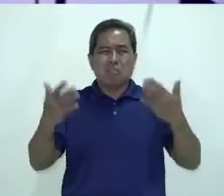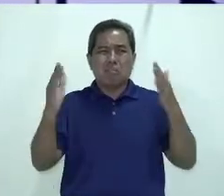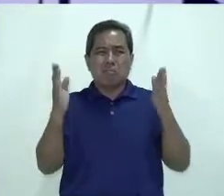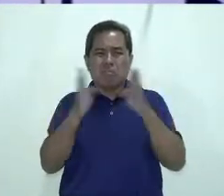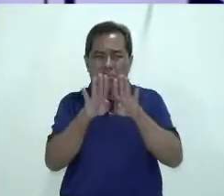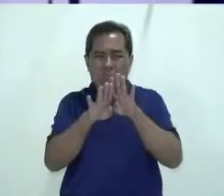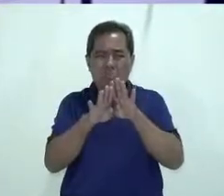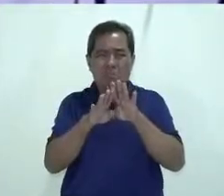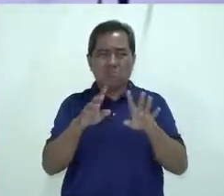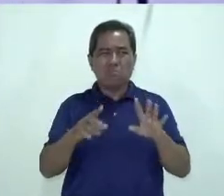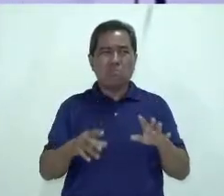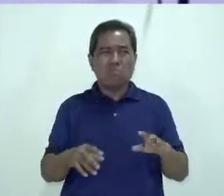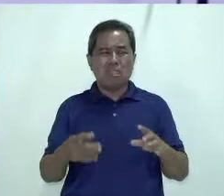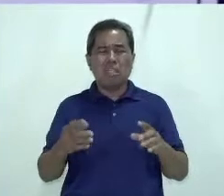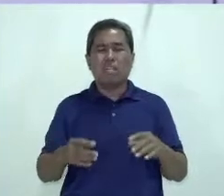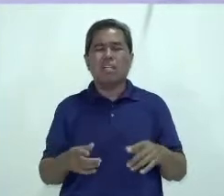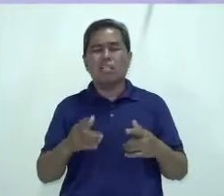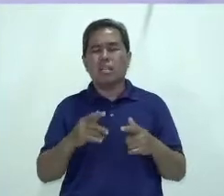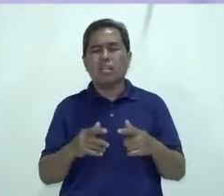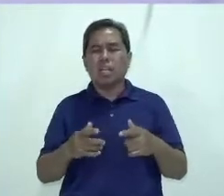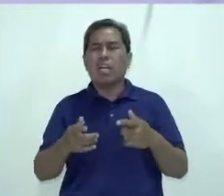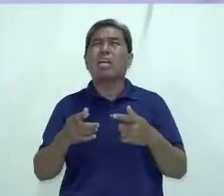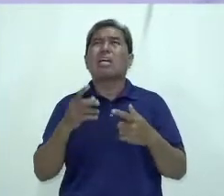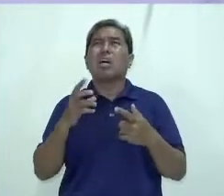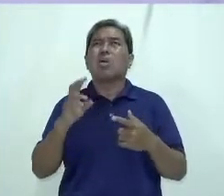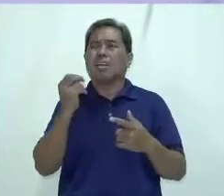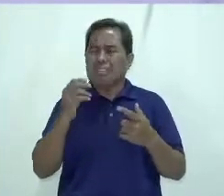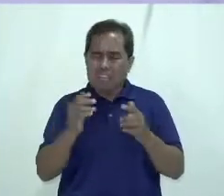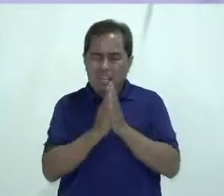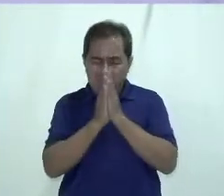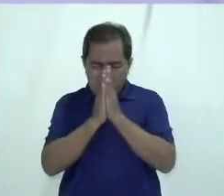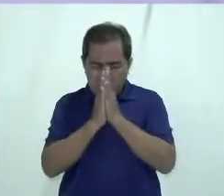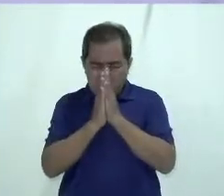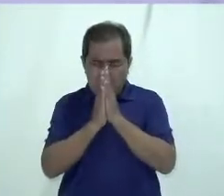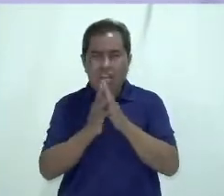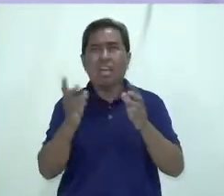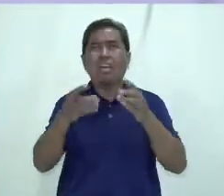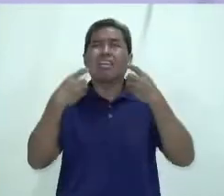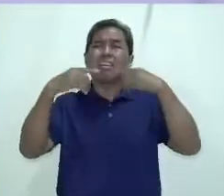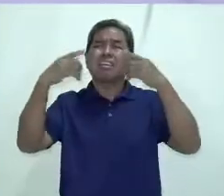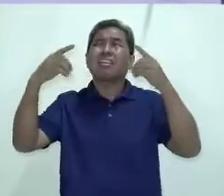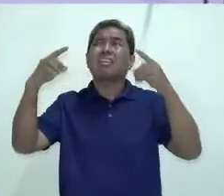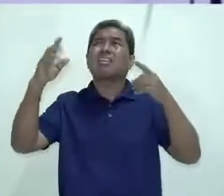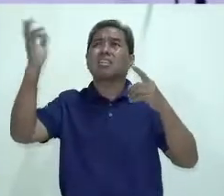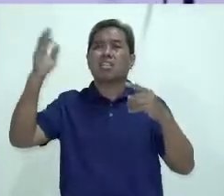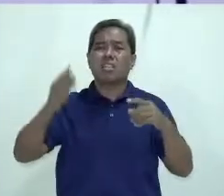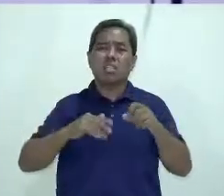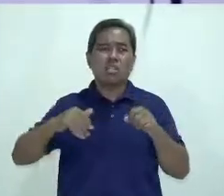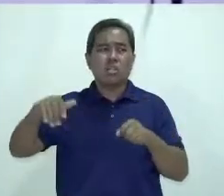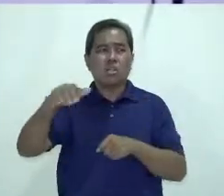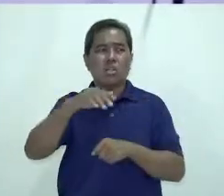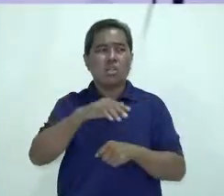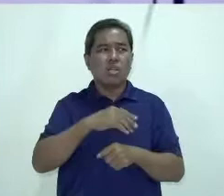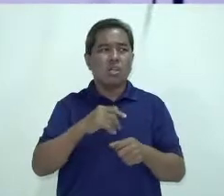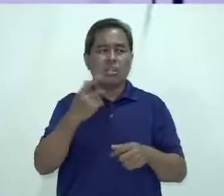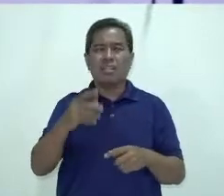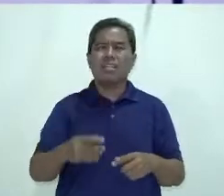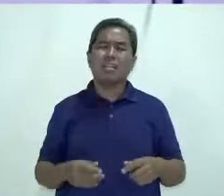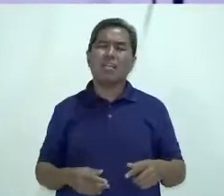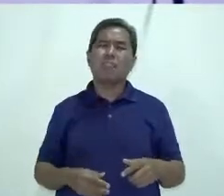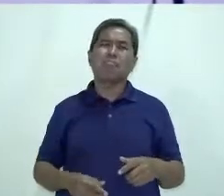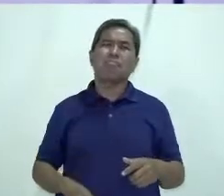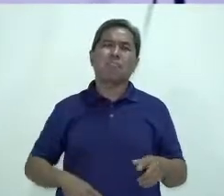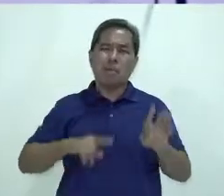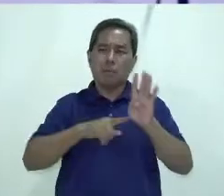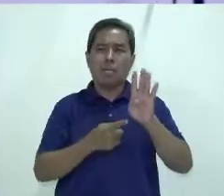But as we invite God in prayer, as we declare Him over our circumstances, and they're beginning to sing here. I don't know what they were